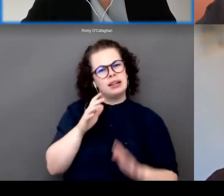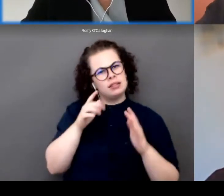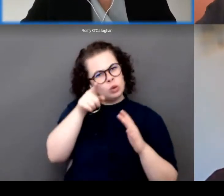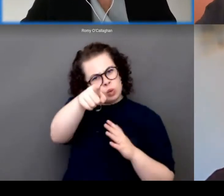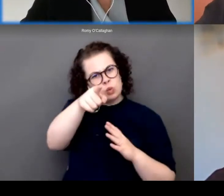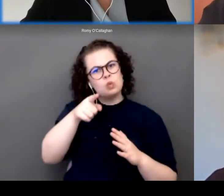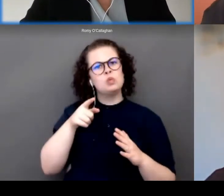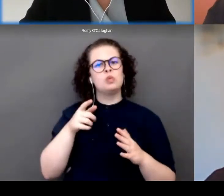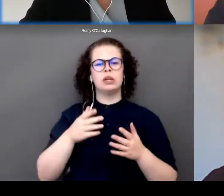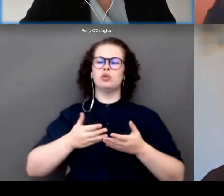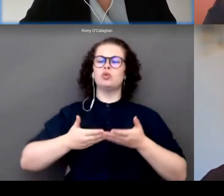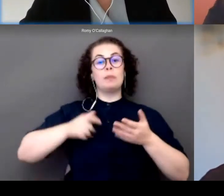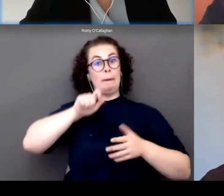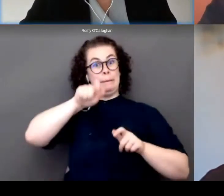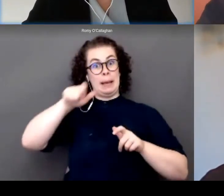Marvilla stories?